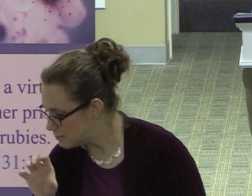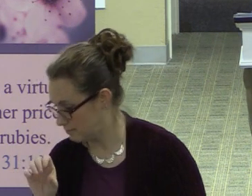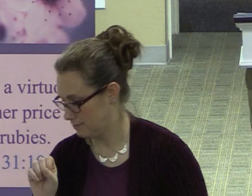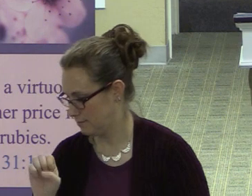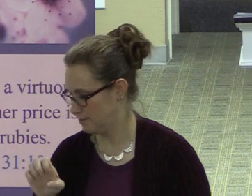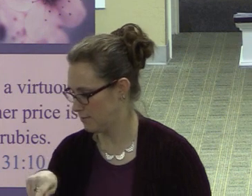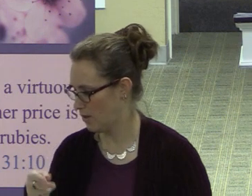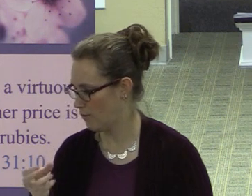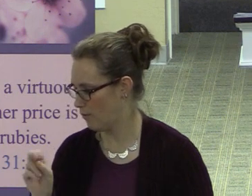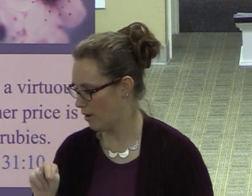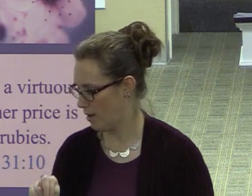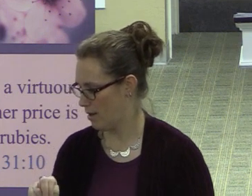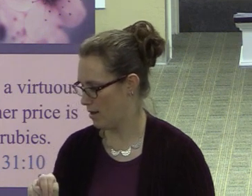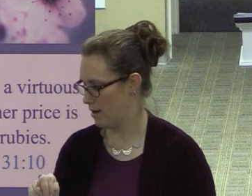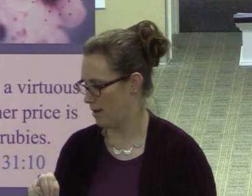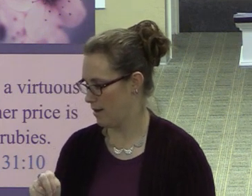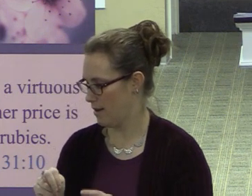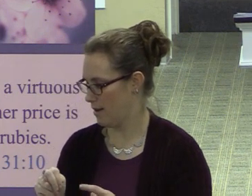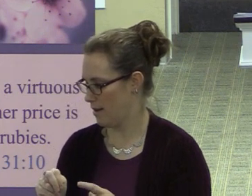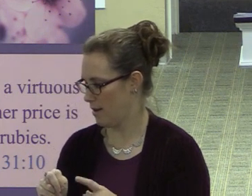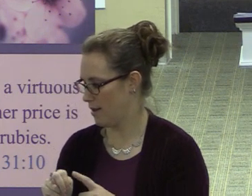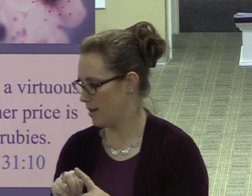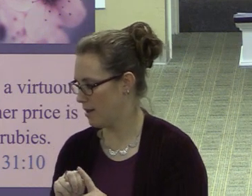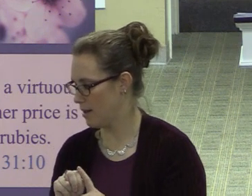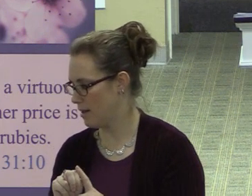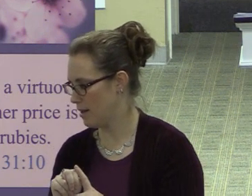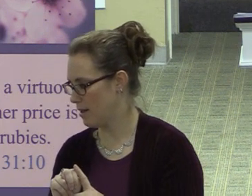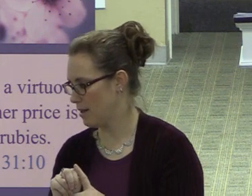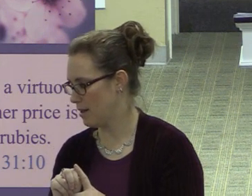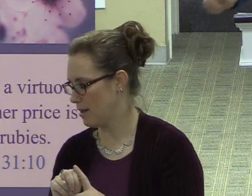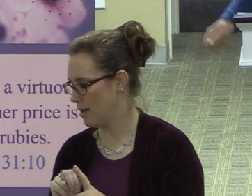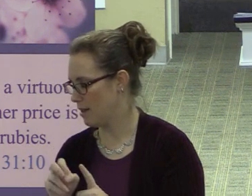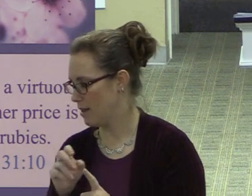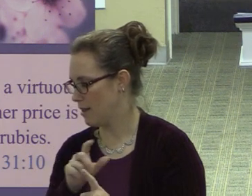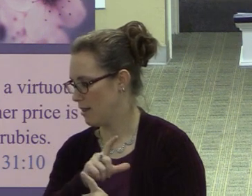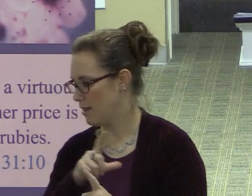and sends him right back into this particular place.